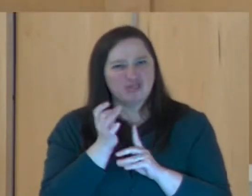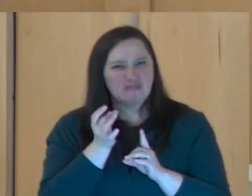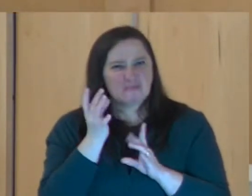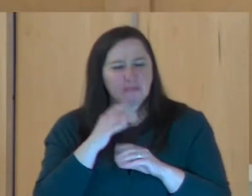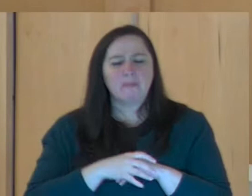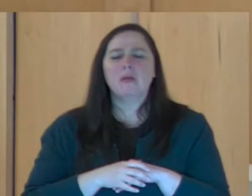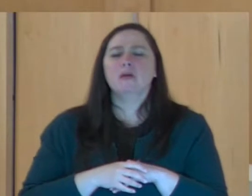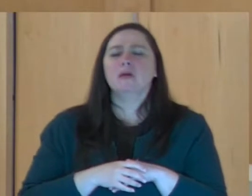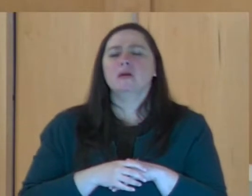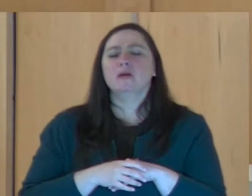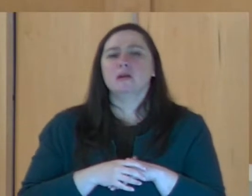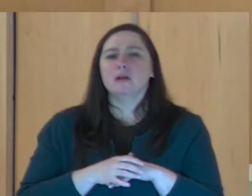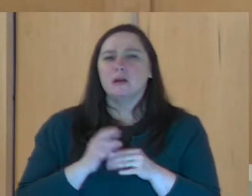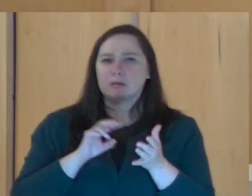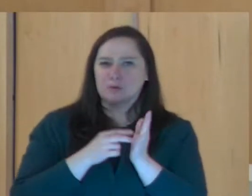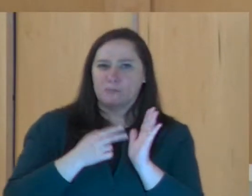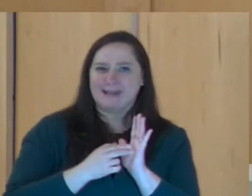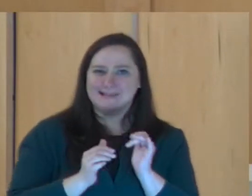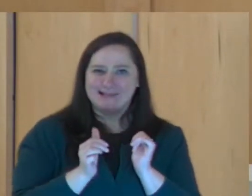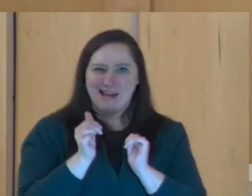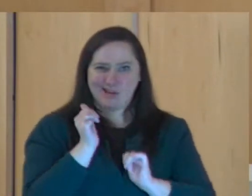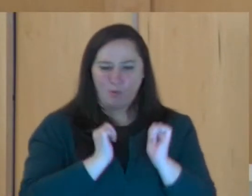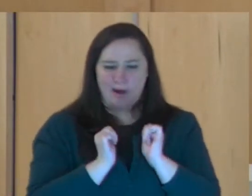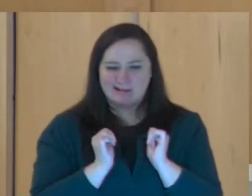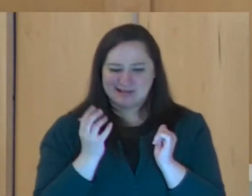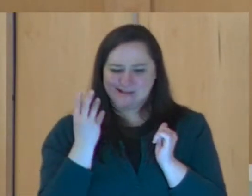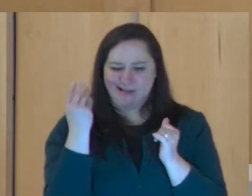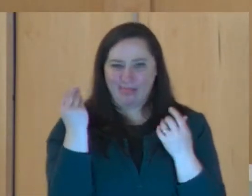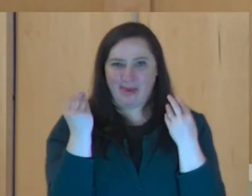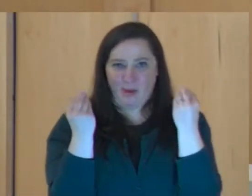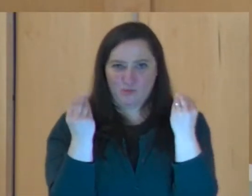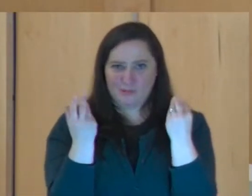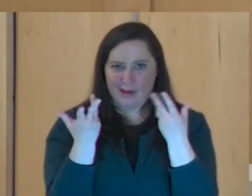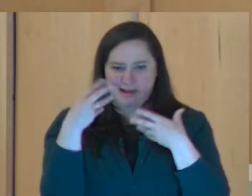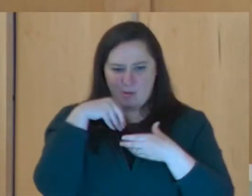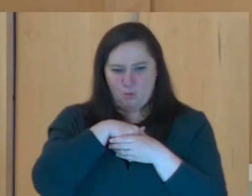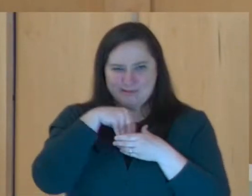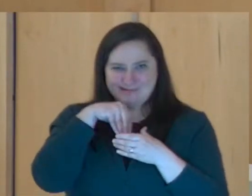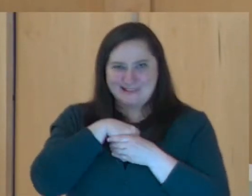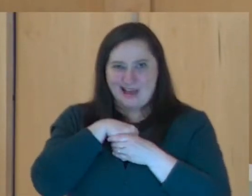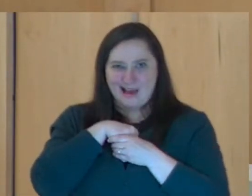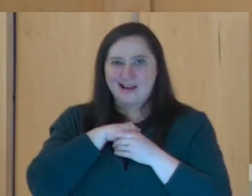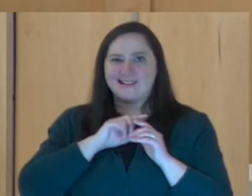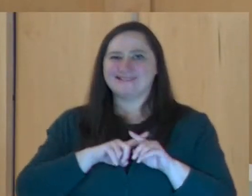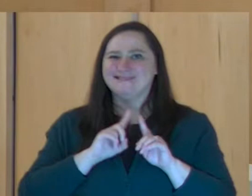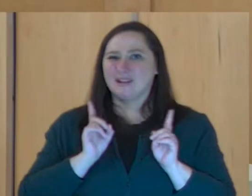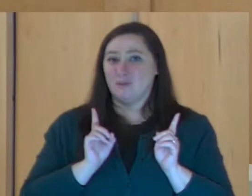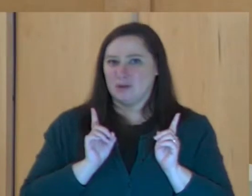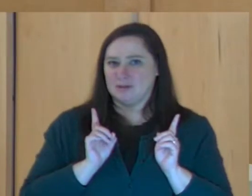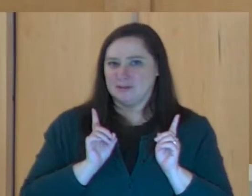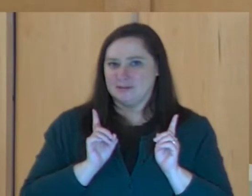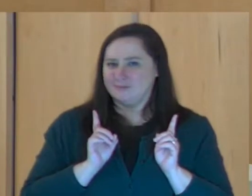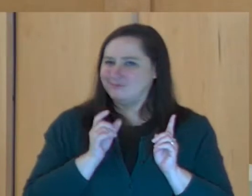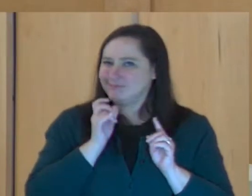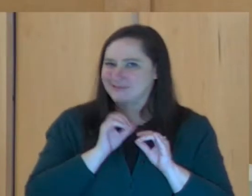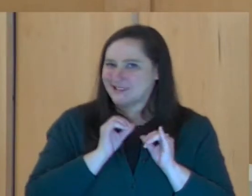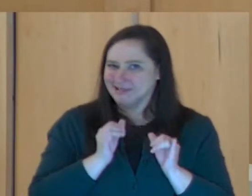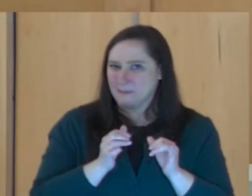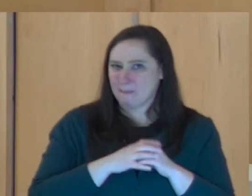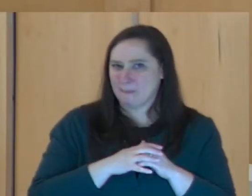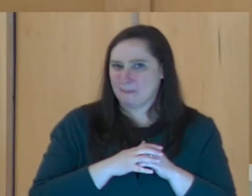that you're acting on the outside, that what's going on inside your heart is different than what's